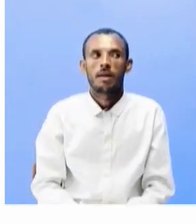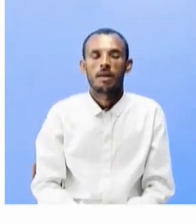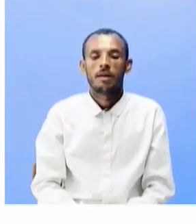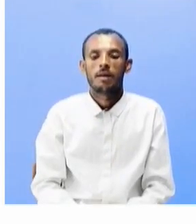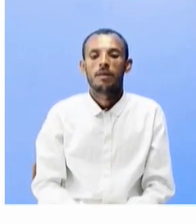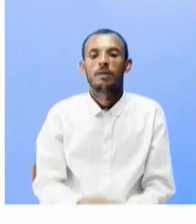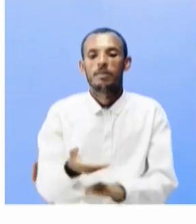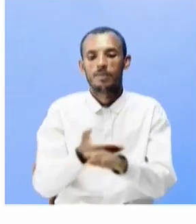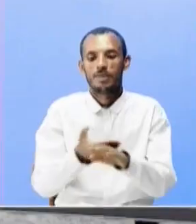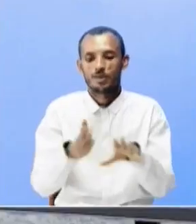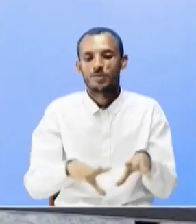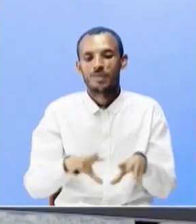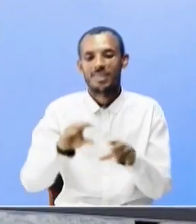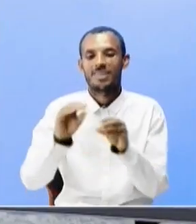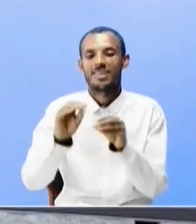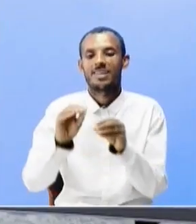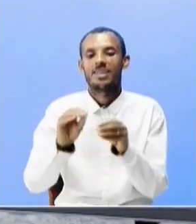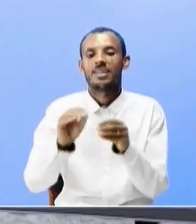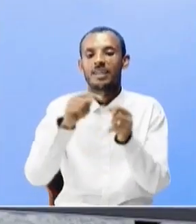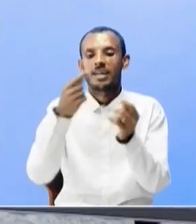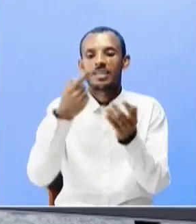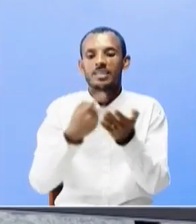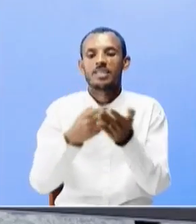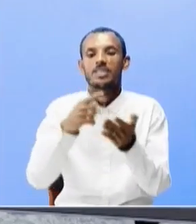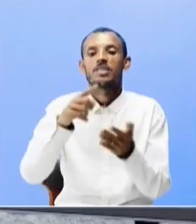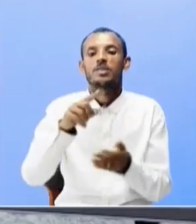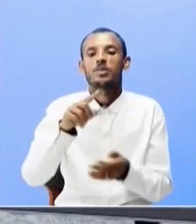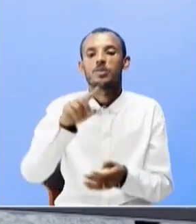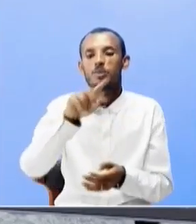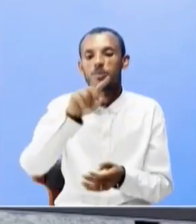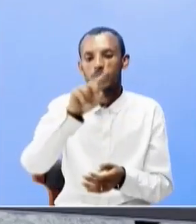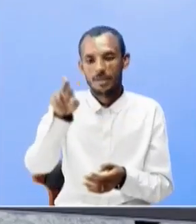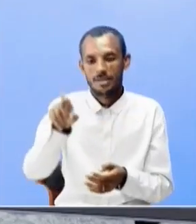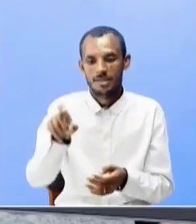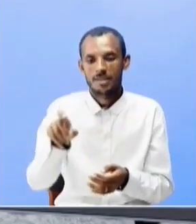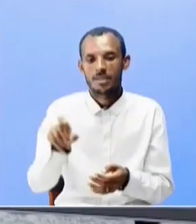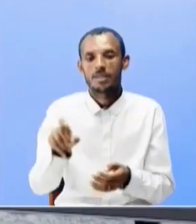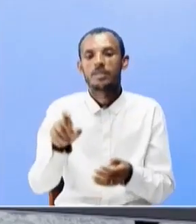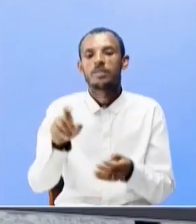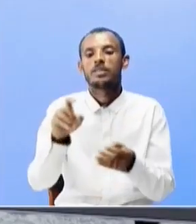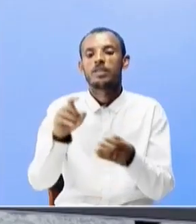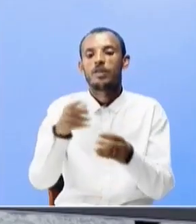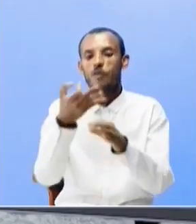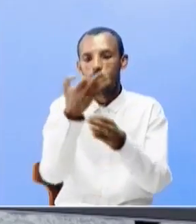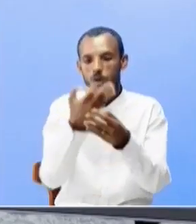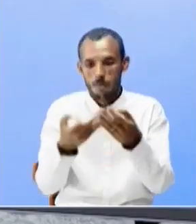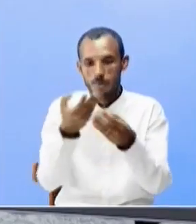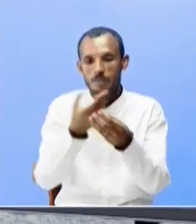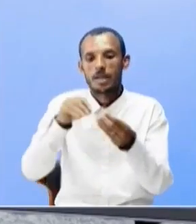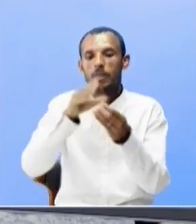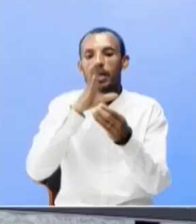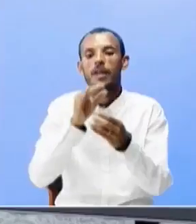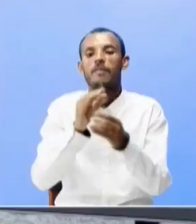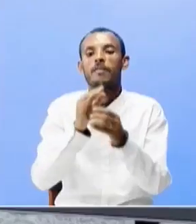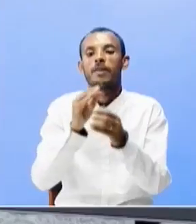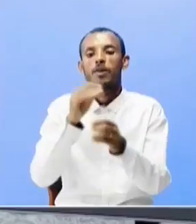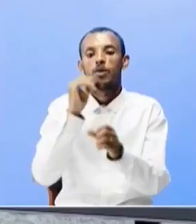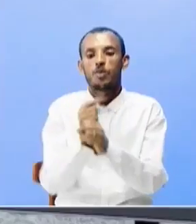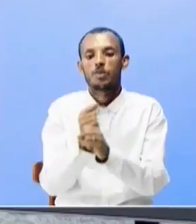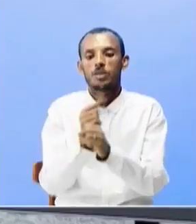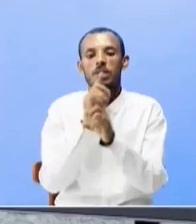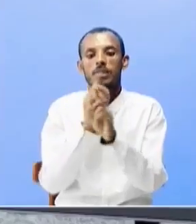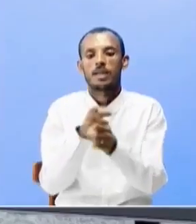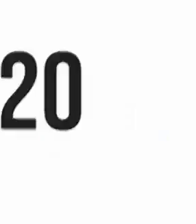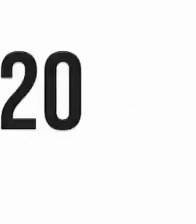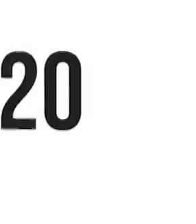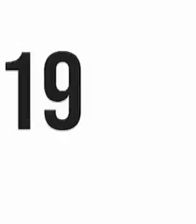Please, students, just try to change this in the form of sum and then find the result. I'll give you 20